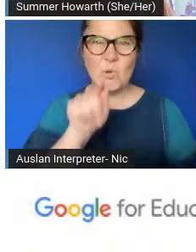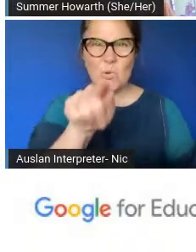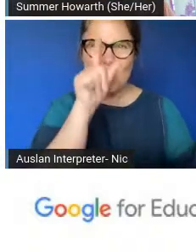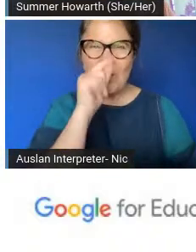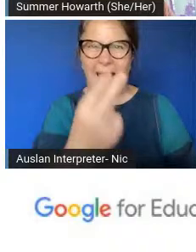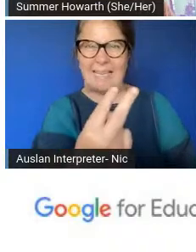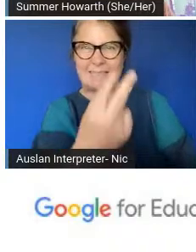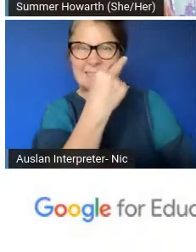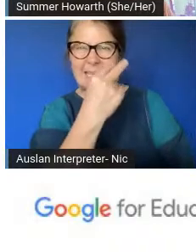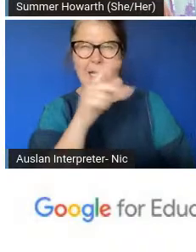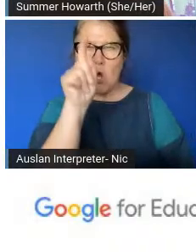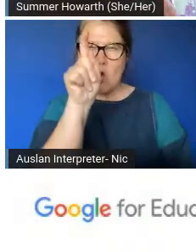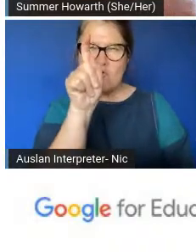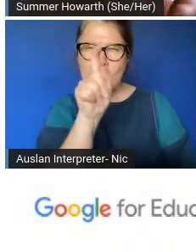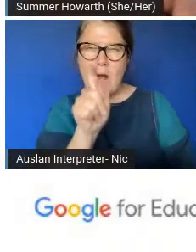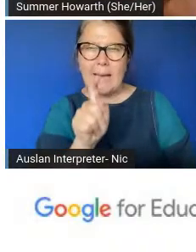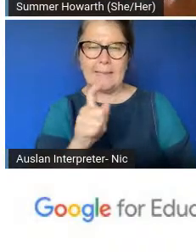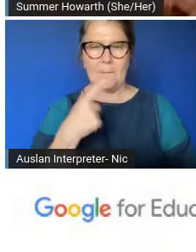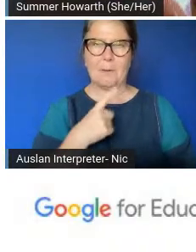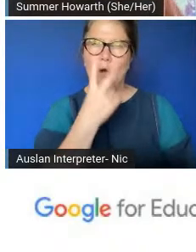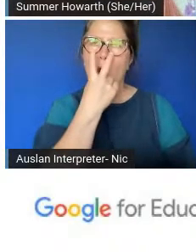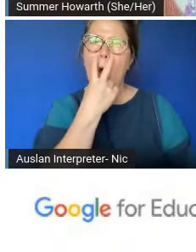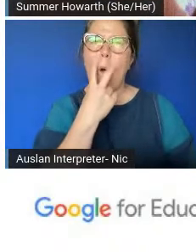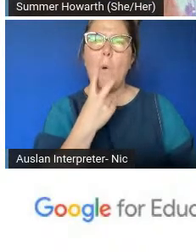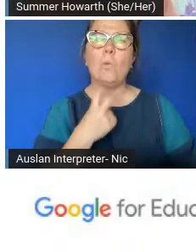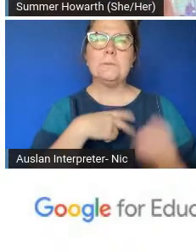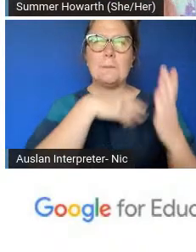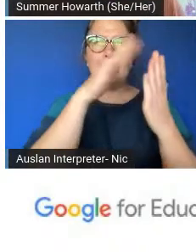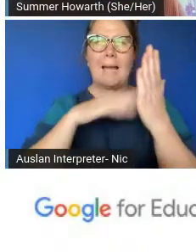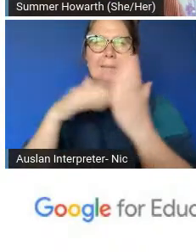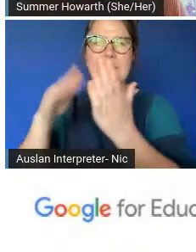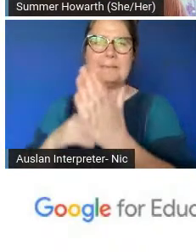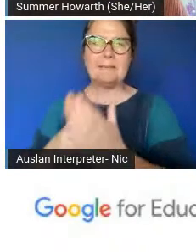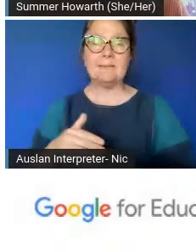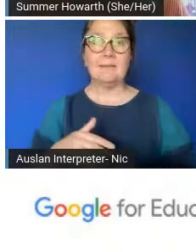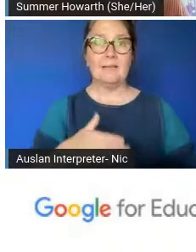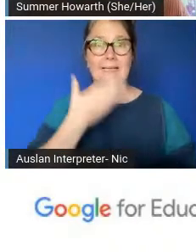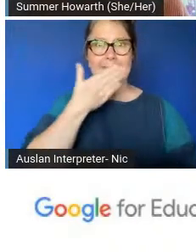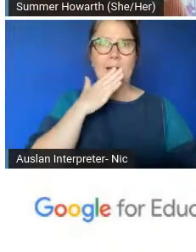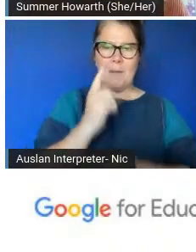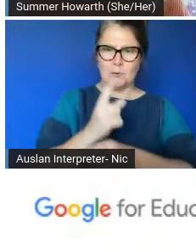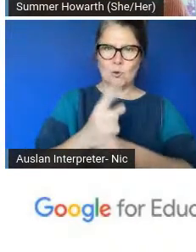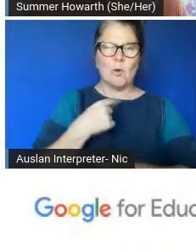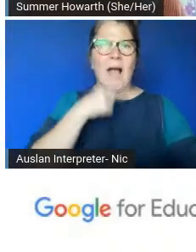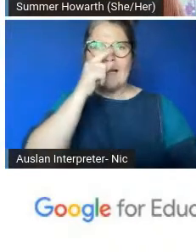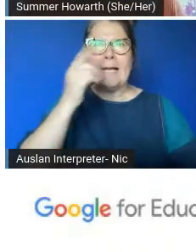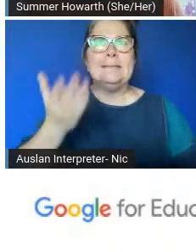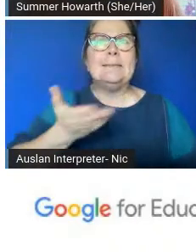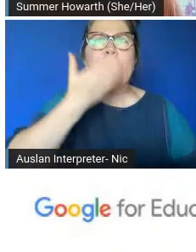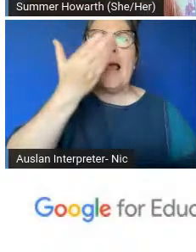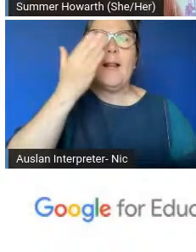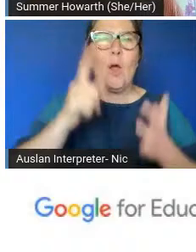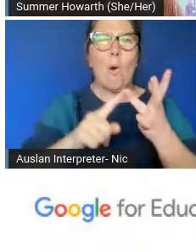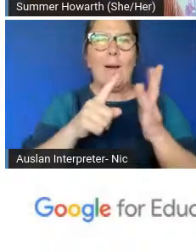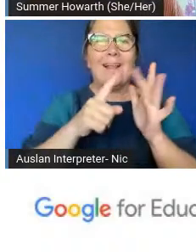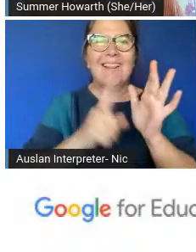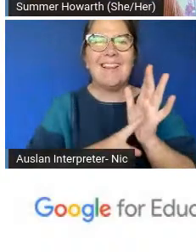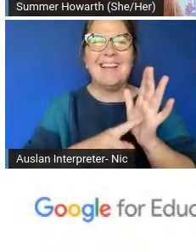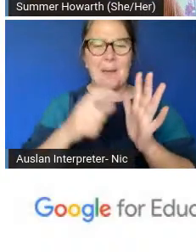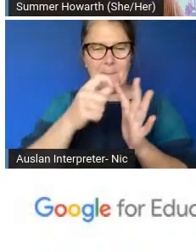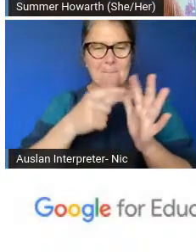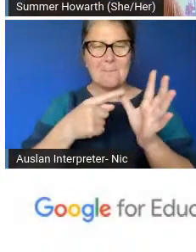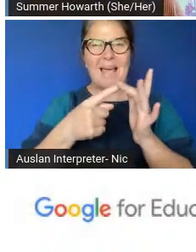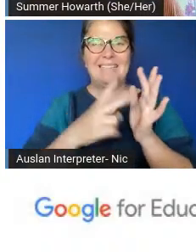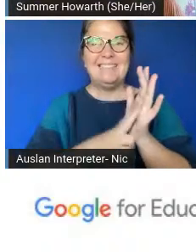paint. I can almost smell the oil paintings. You can almost smell the oil painting. And